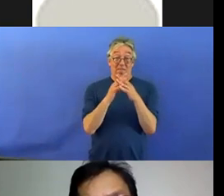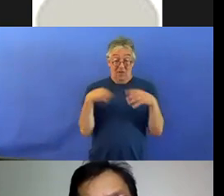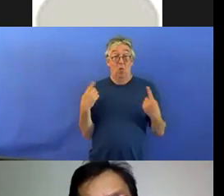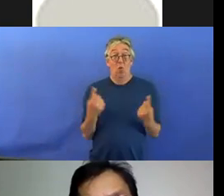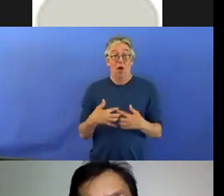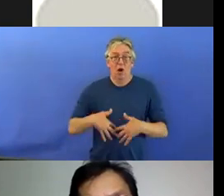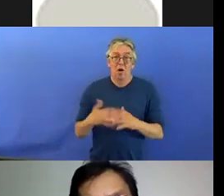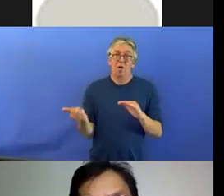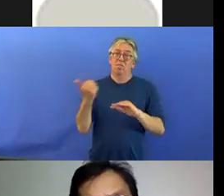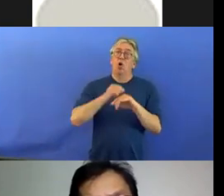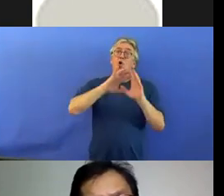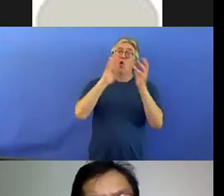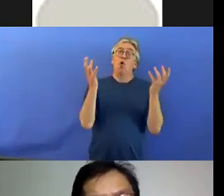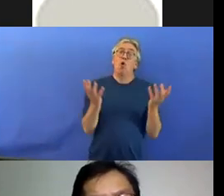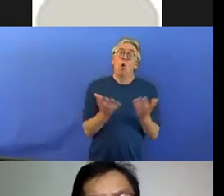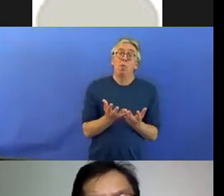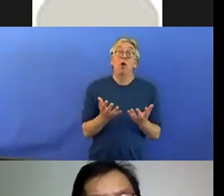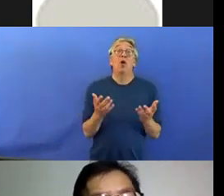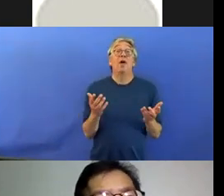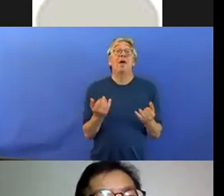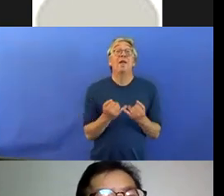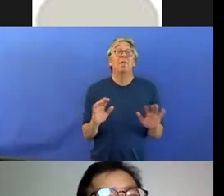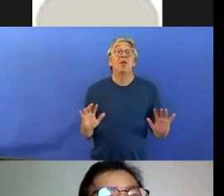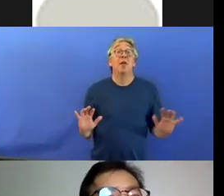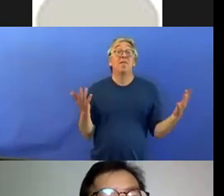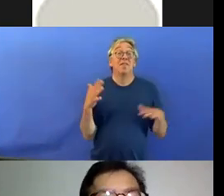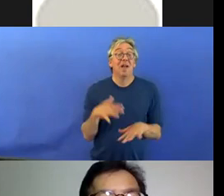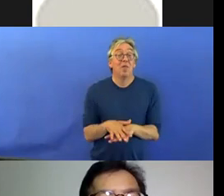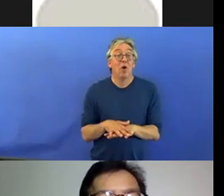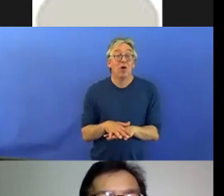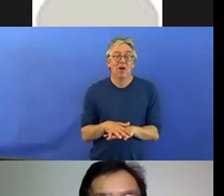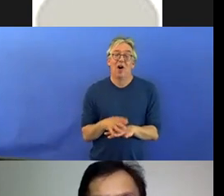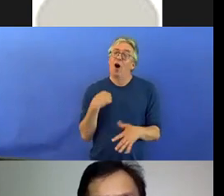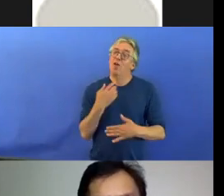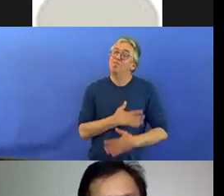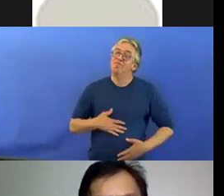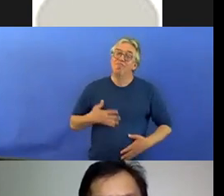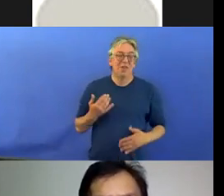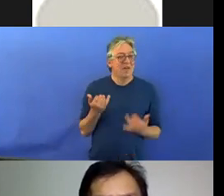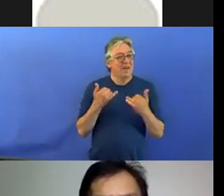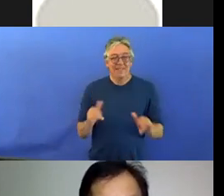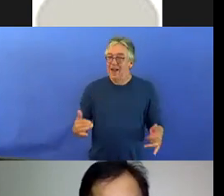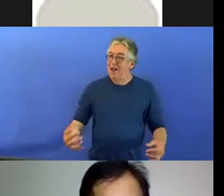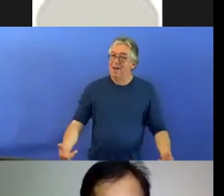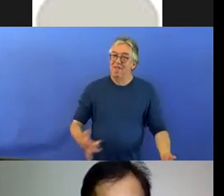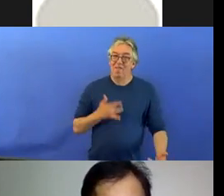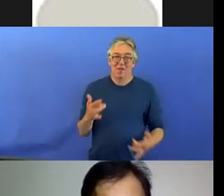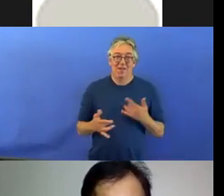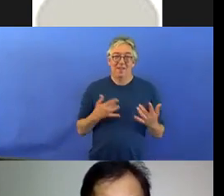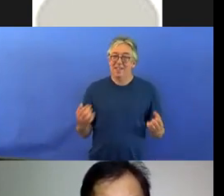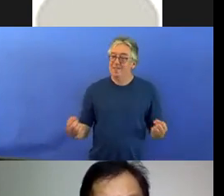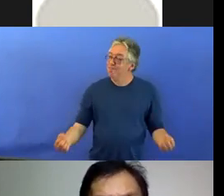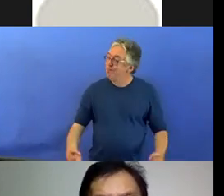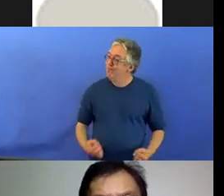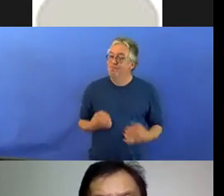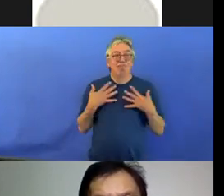the World Independent Living Network. It was a joyous occasion, and I can still feel the energy and excitement that brought to the summit and